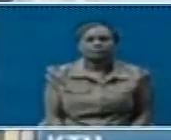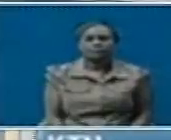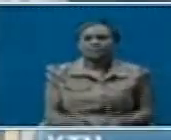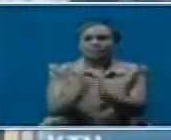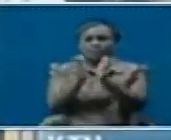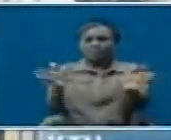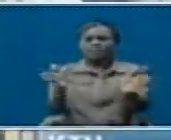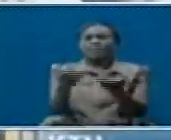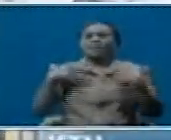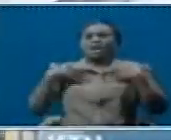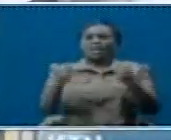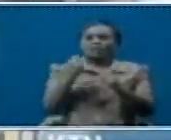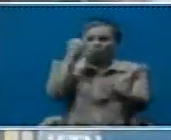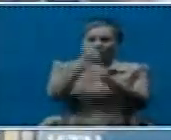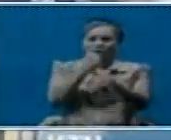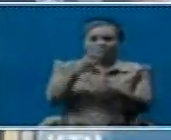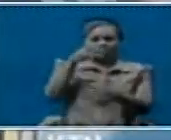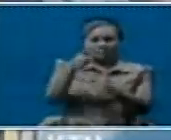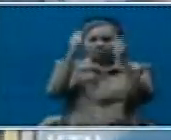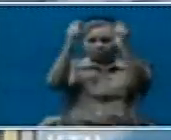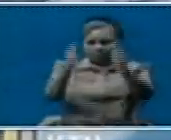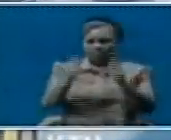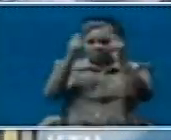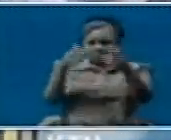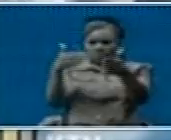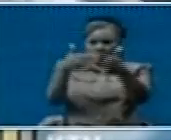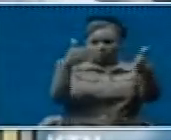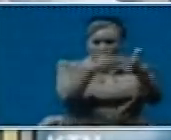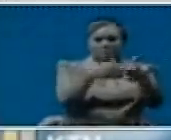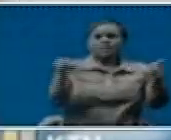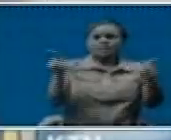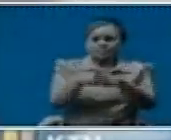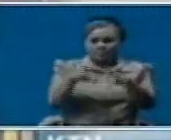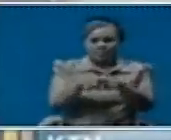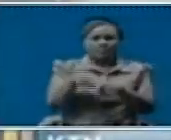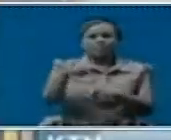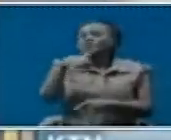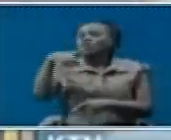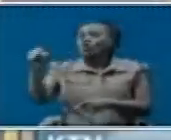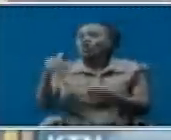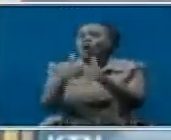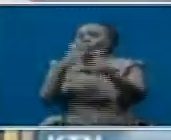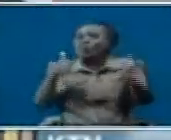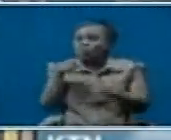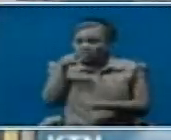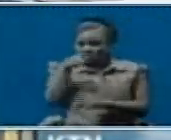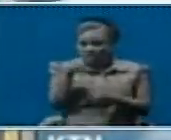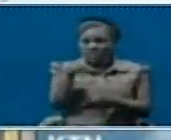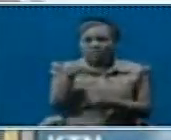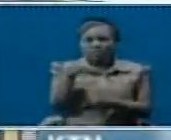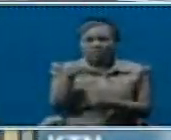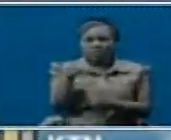Public health services have, as a result of this strike, been crippled, with those daring enough to go against the grain publicly